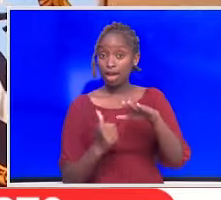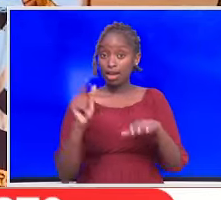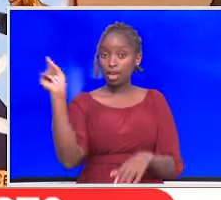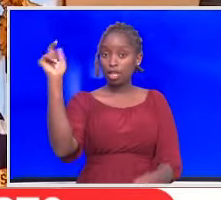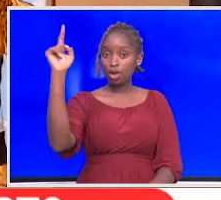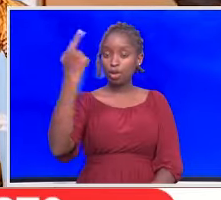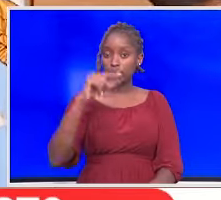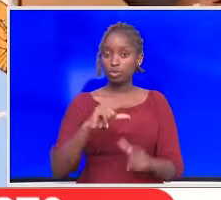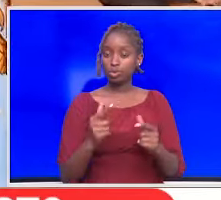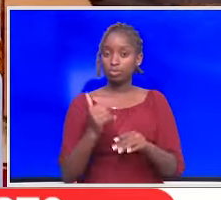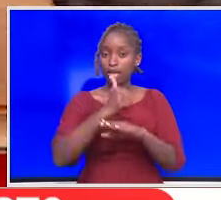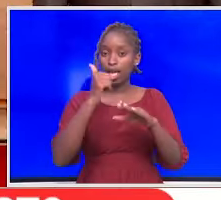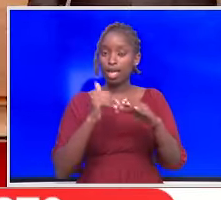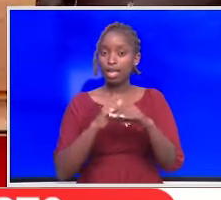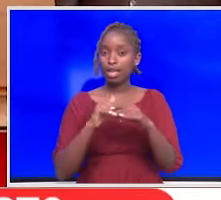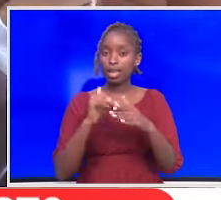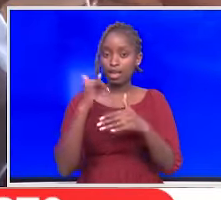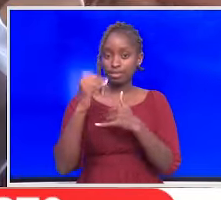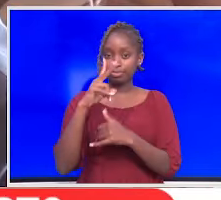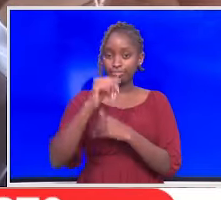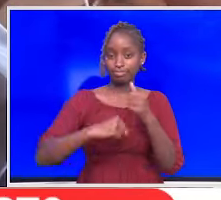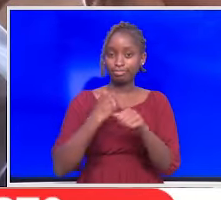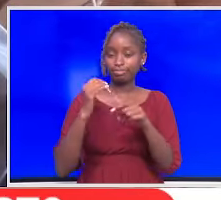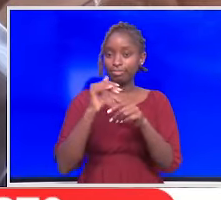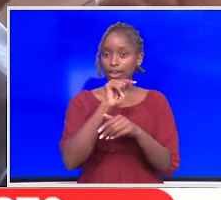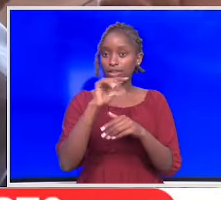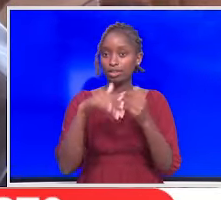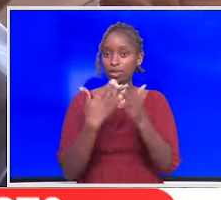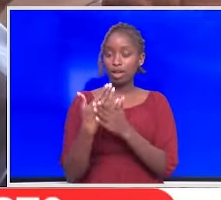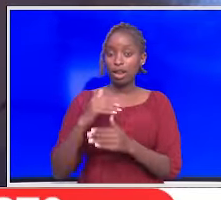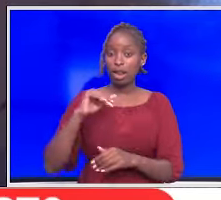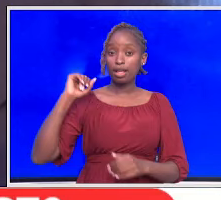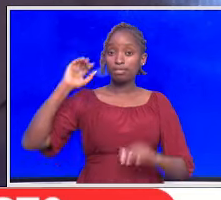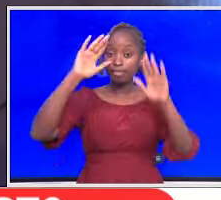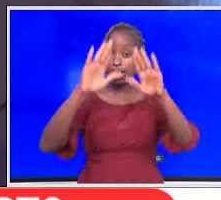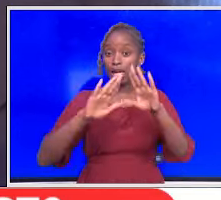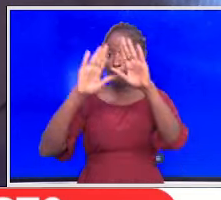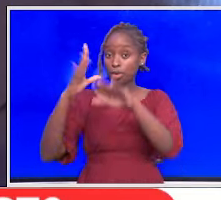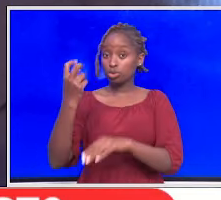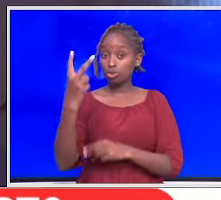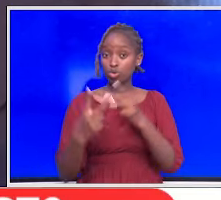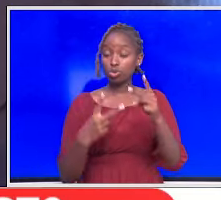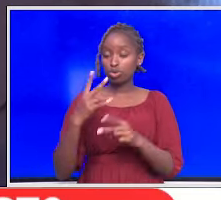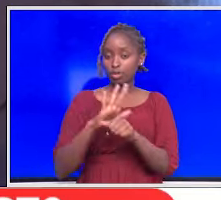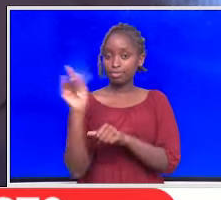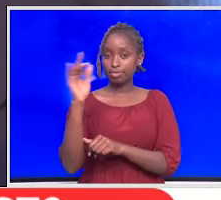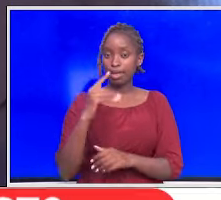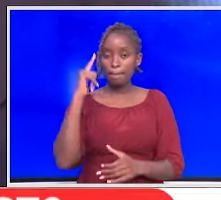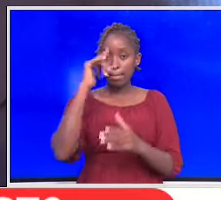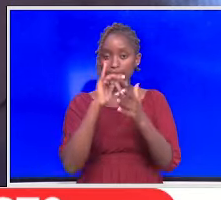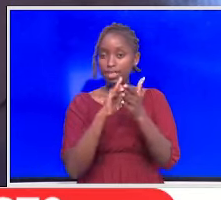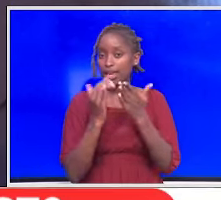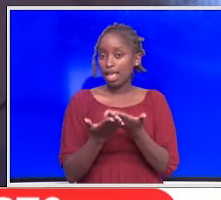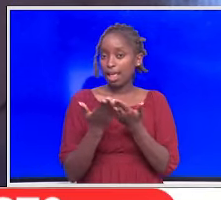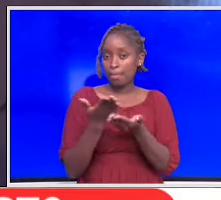past 2 years, despite the hyped political campaigns in 2022, and with many Kenyans believing that this will not bring any